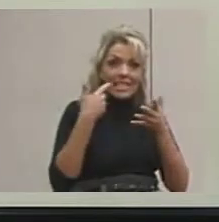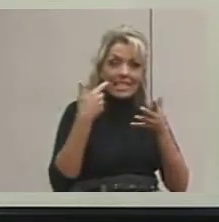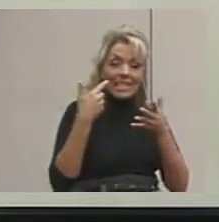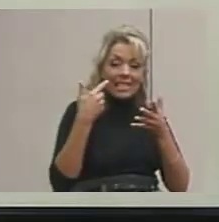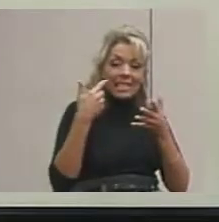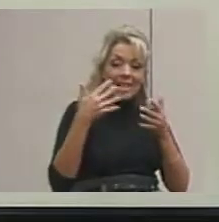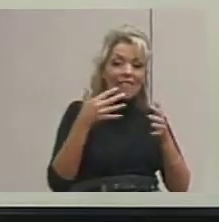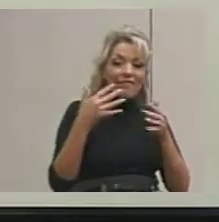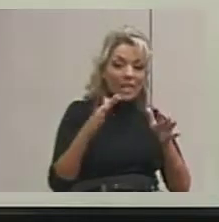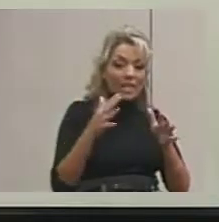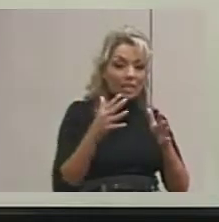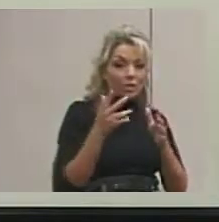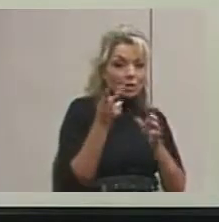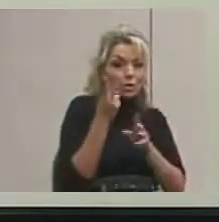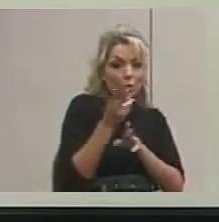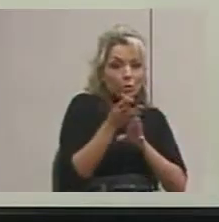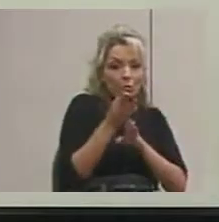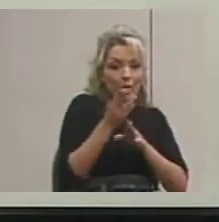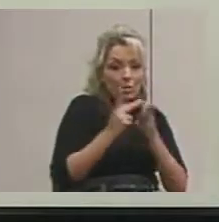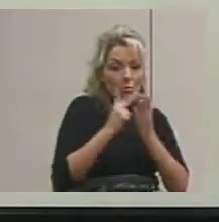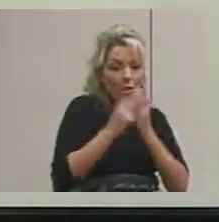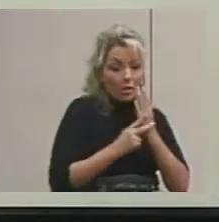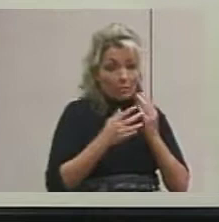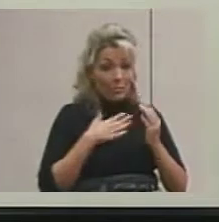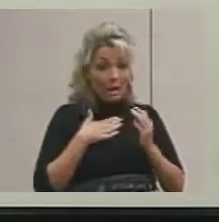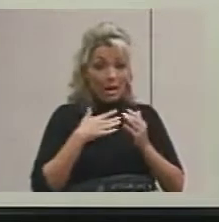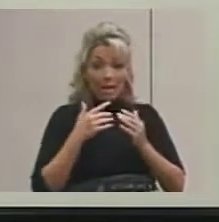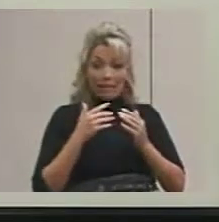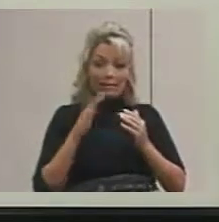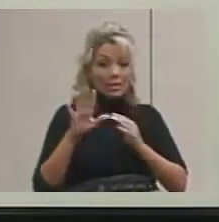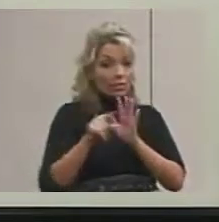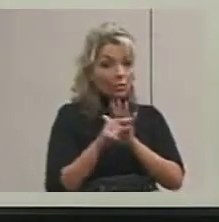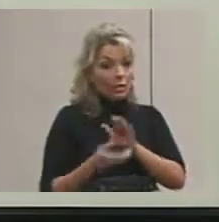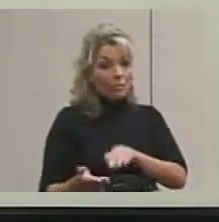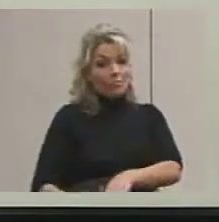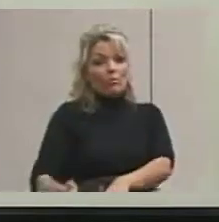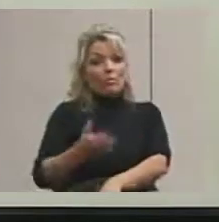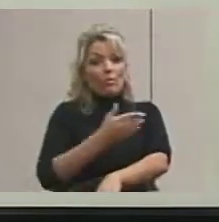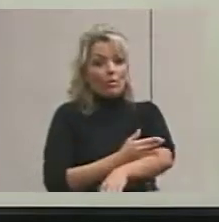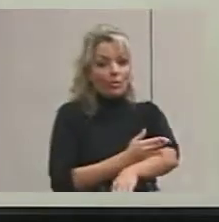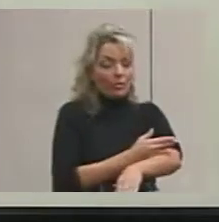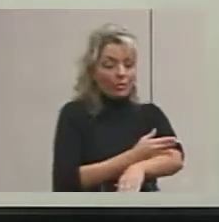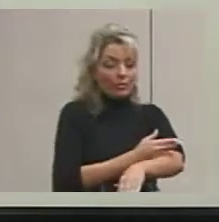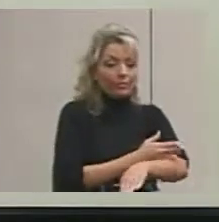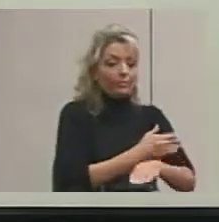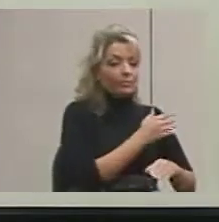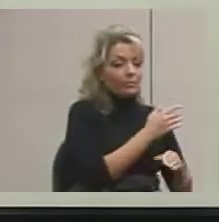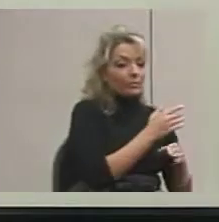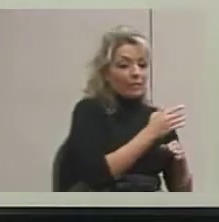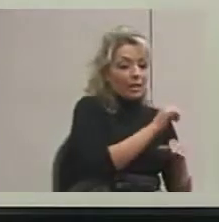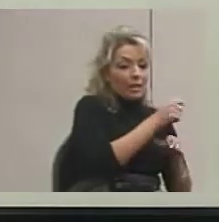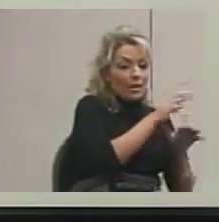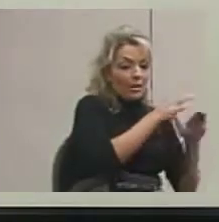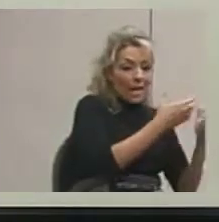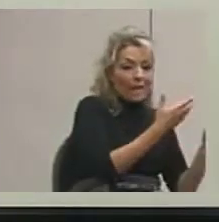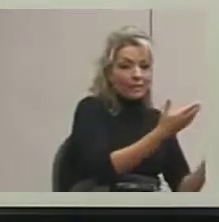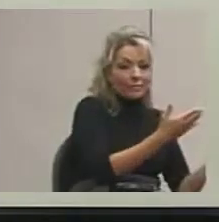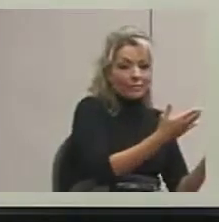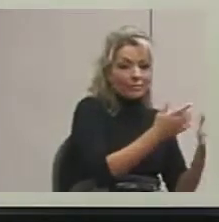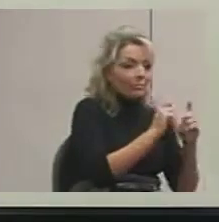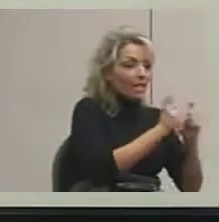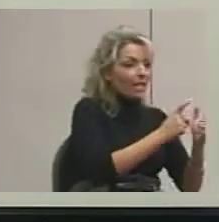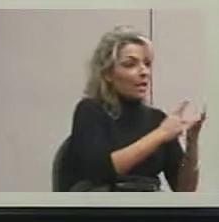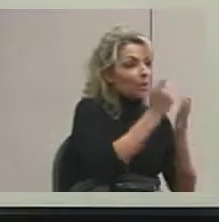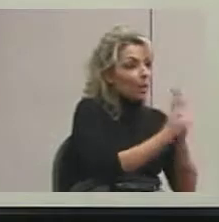him hugely up, and then in another class also. He finished a test like on the Monday after the quarter, and the teacher let him put it in. He can do the work when he gets to